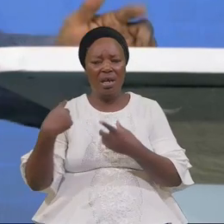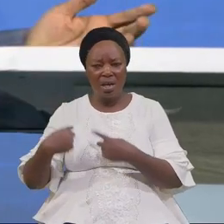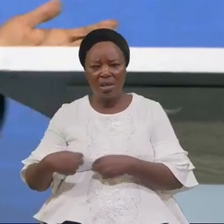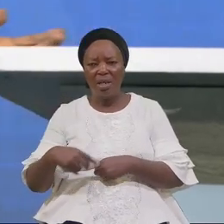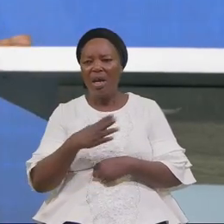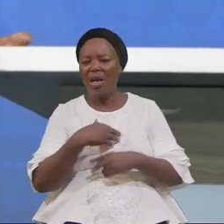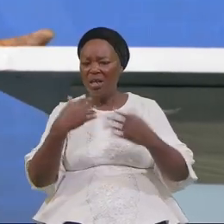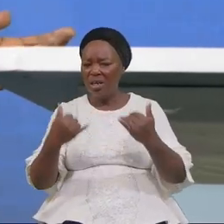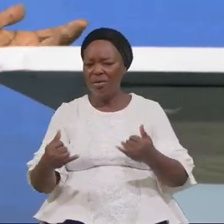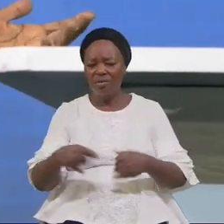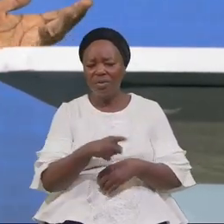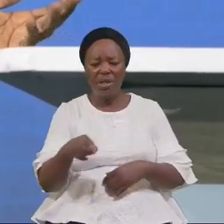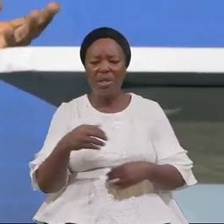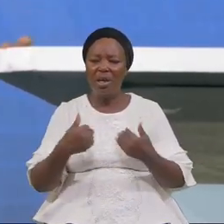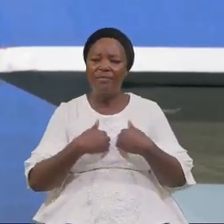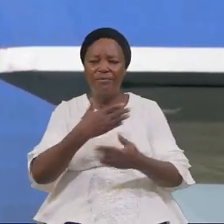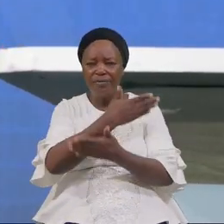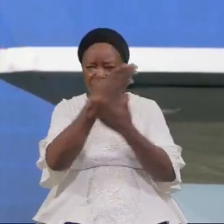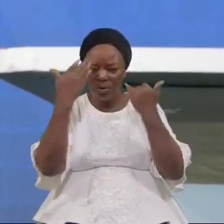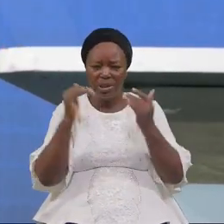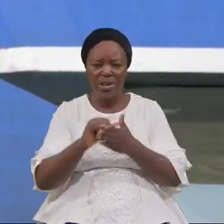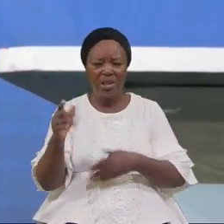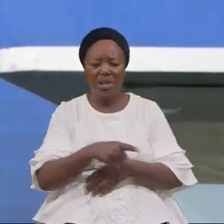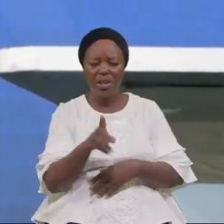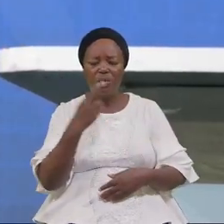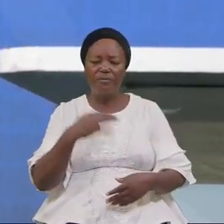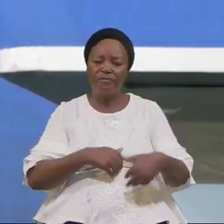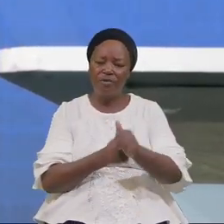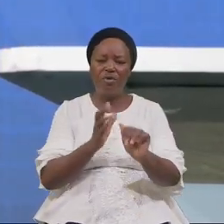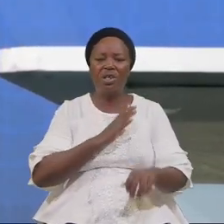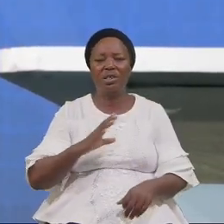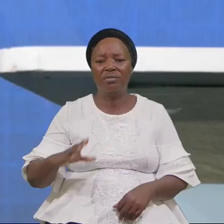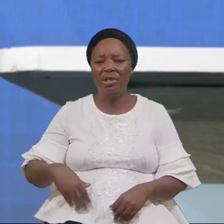are forgotten, they were following Christ. And they